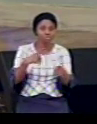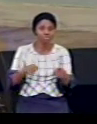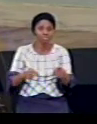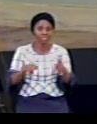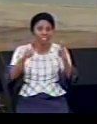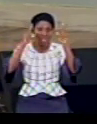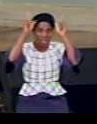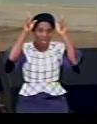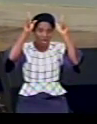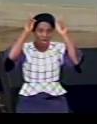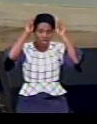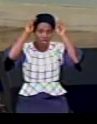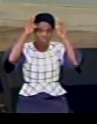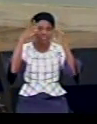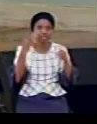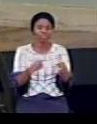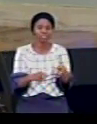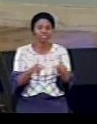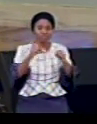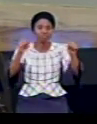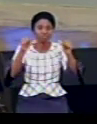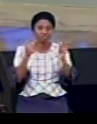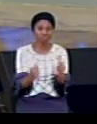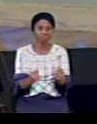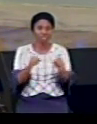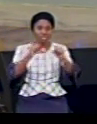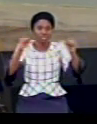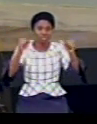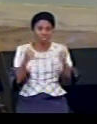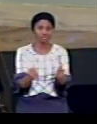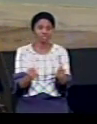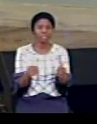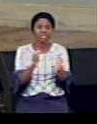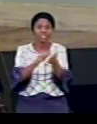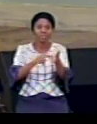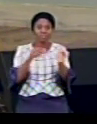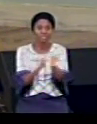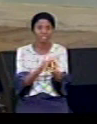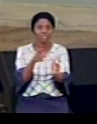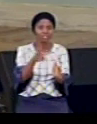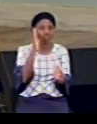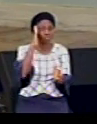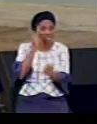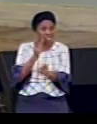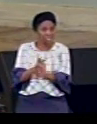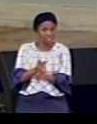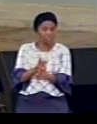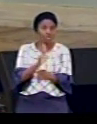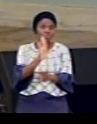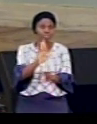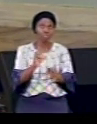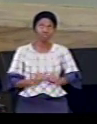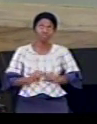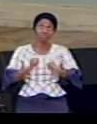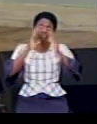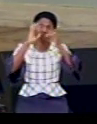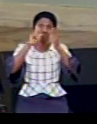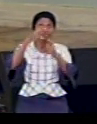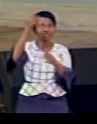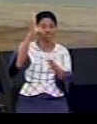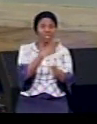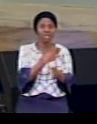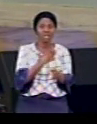the altar. That means you retain your consecration and you say